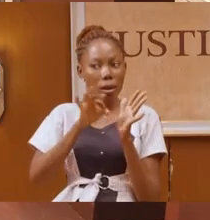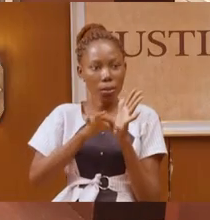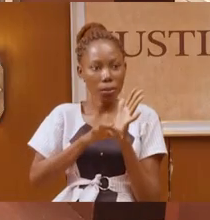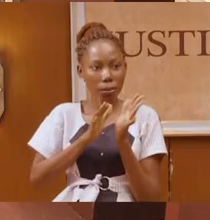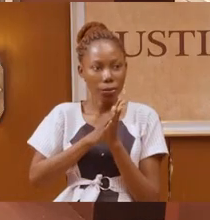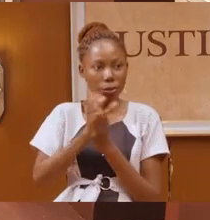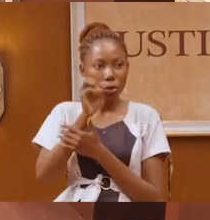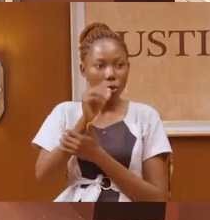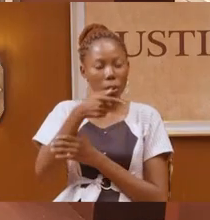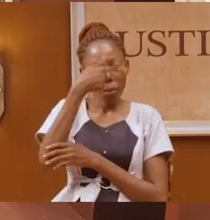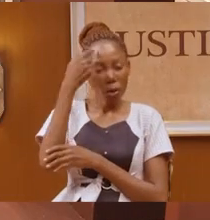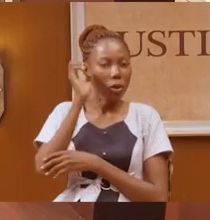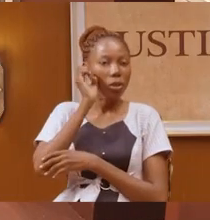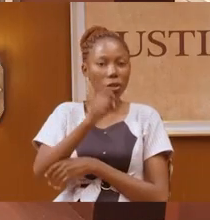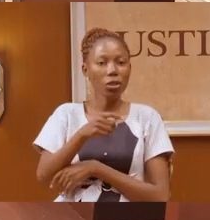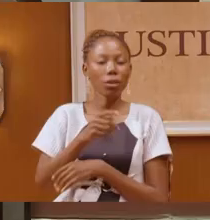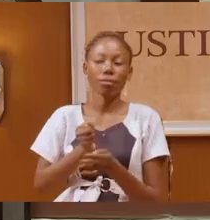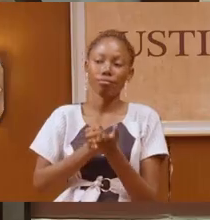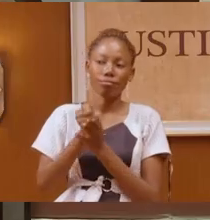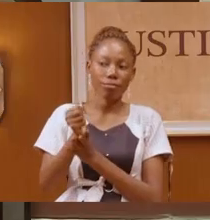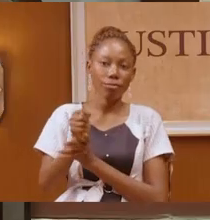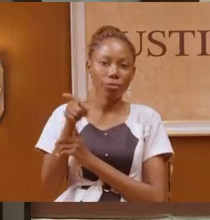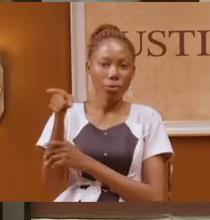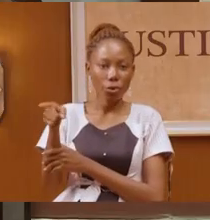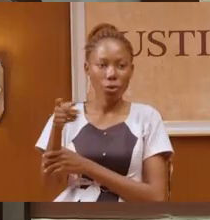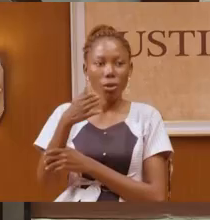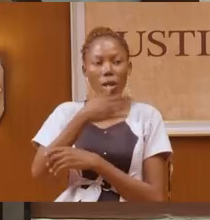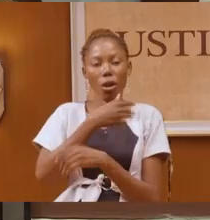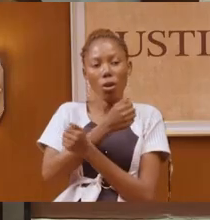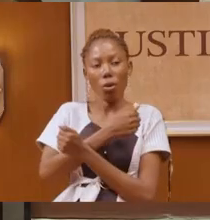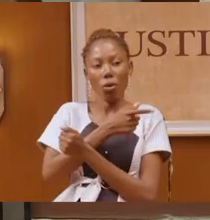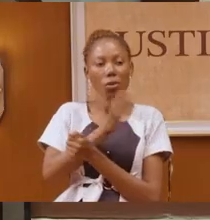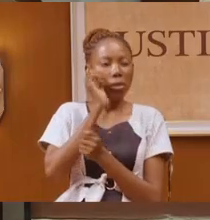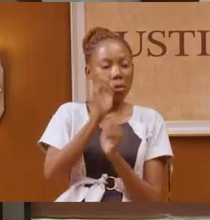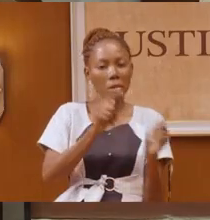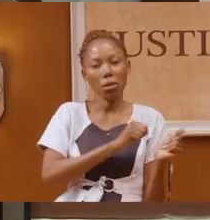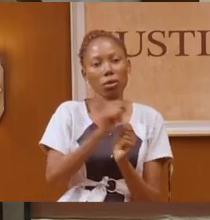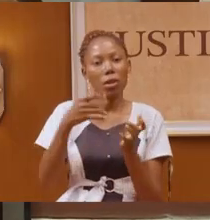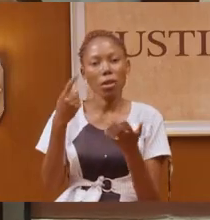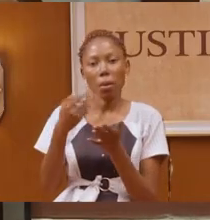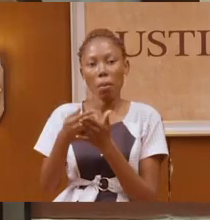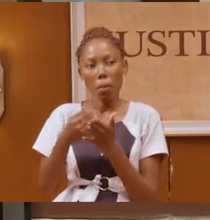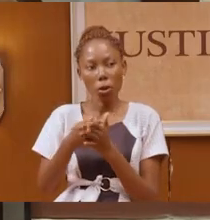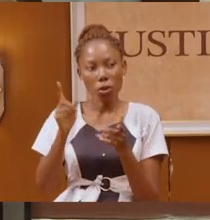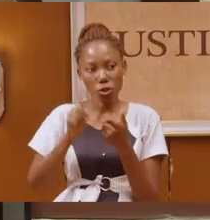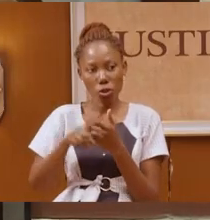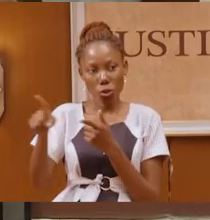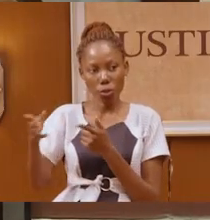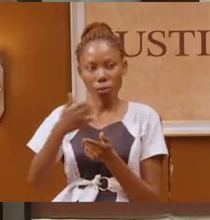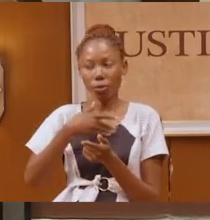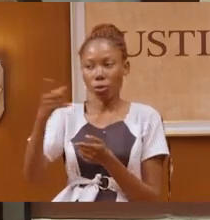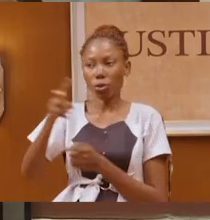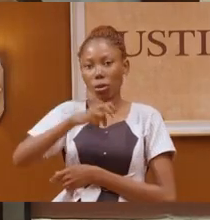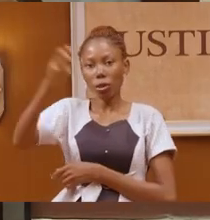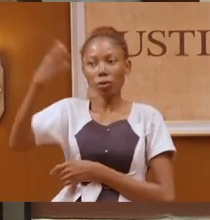So because she trusted you and loved you, she withdrew the money and sent it to your personal accounts. Then one day you went out and you